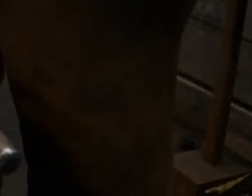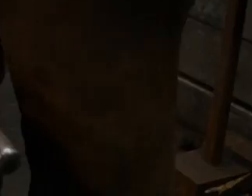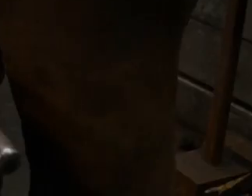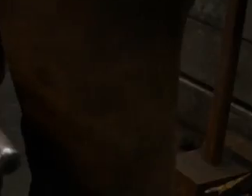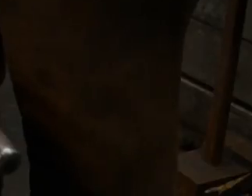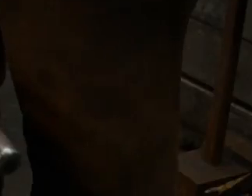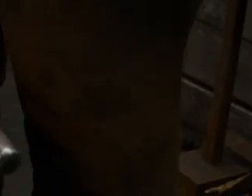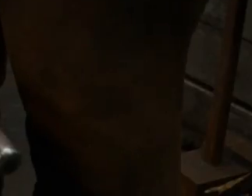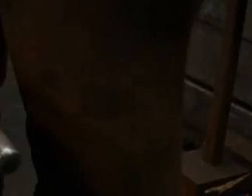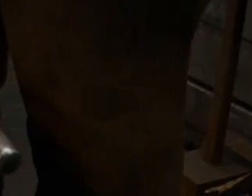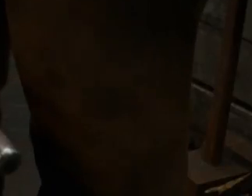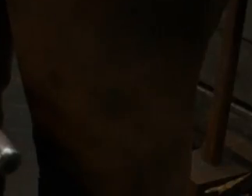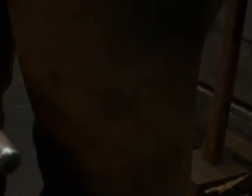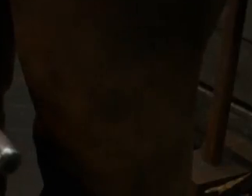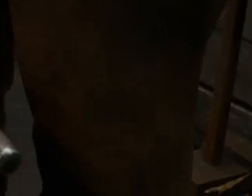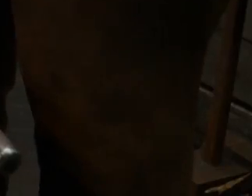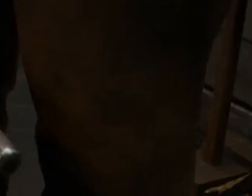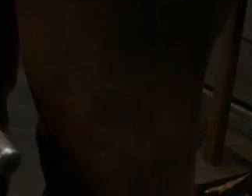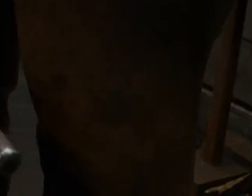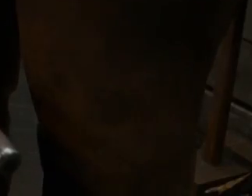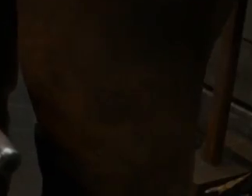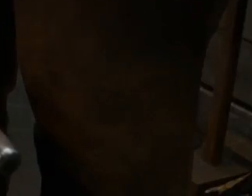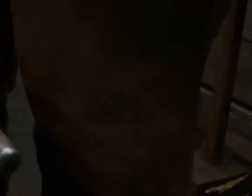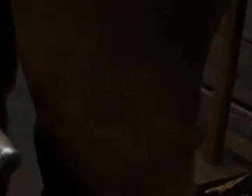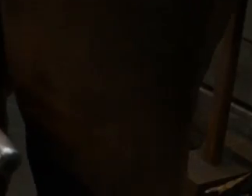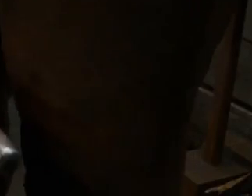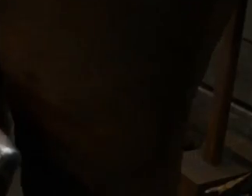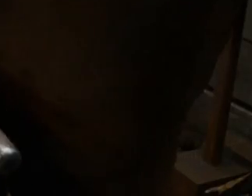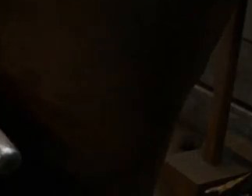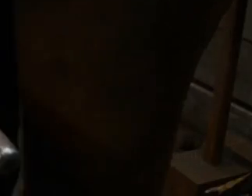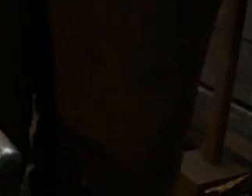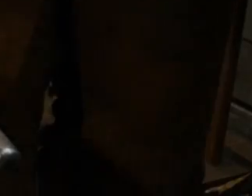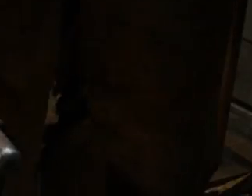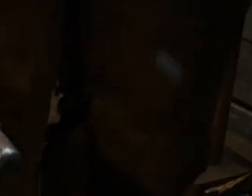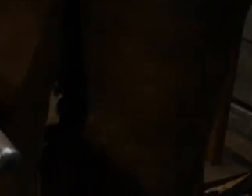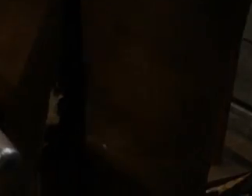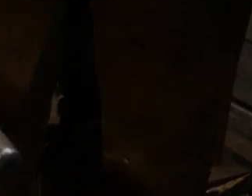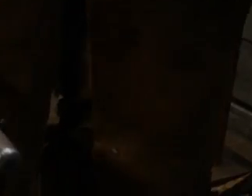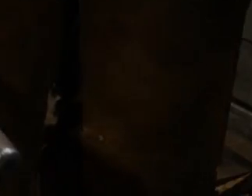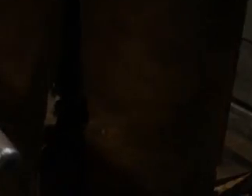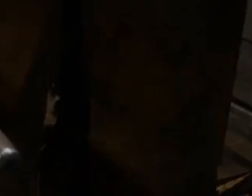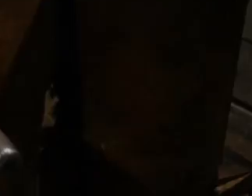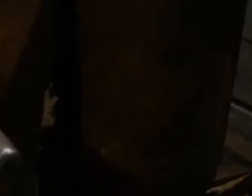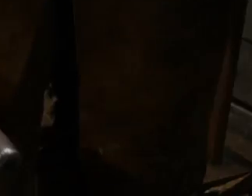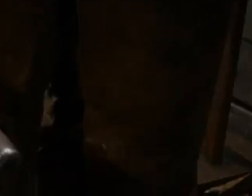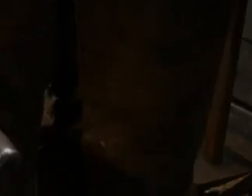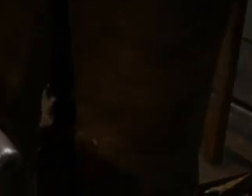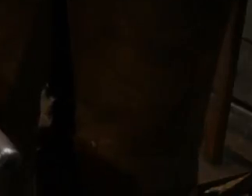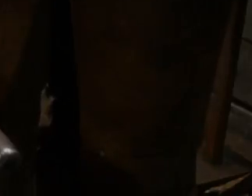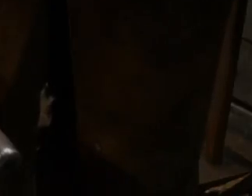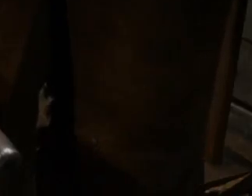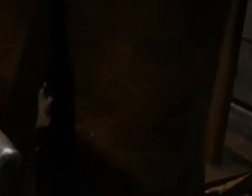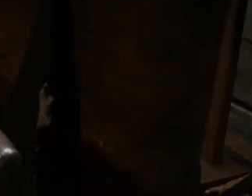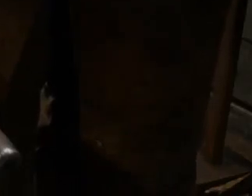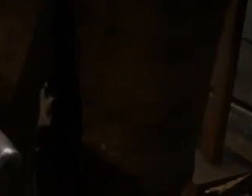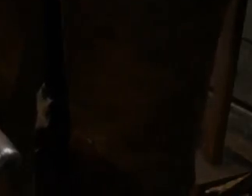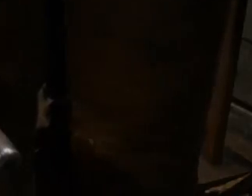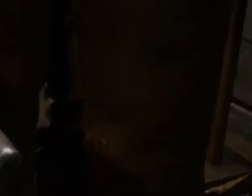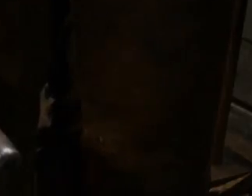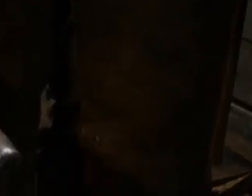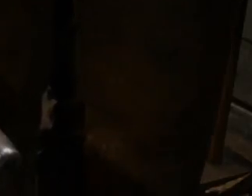about 1.5 inches in dimension by about 3.5 to 4 inches long.